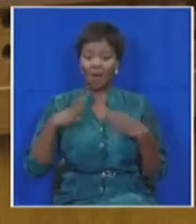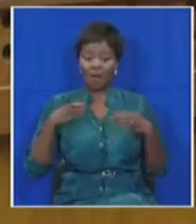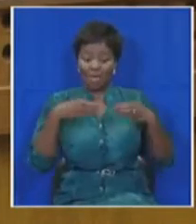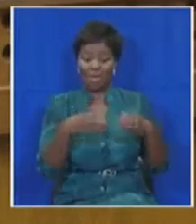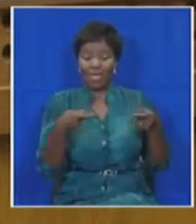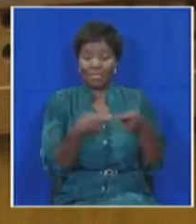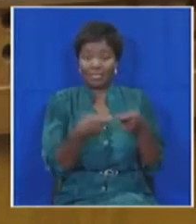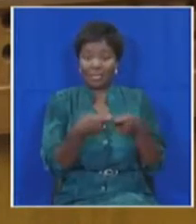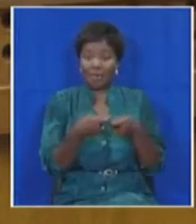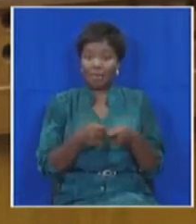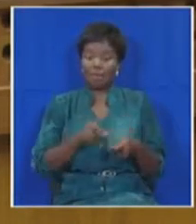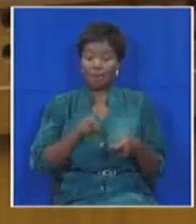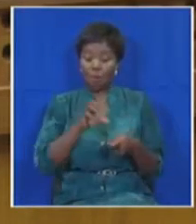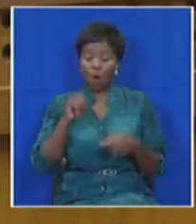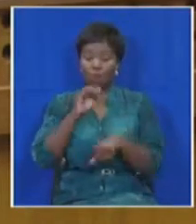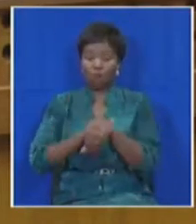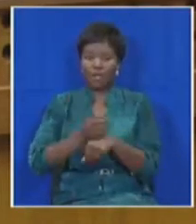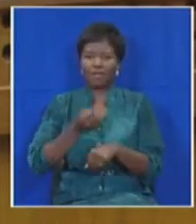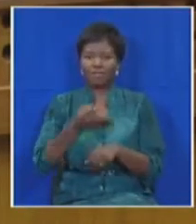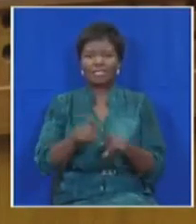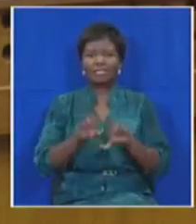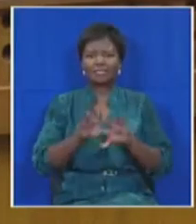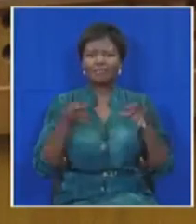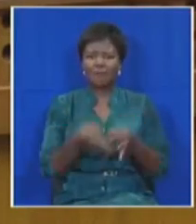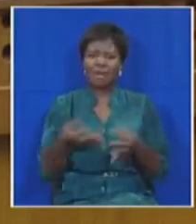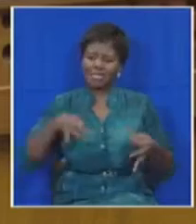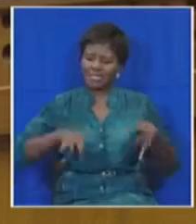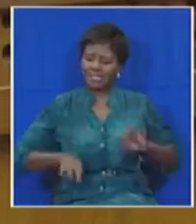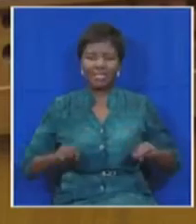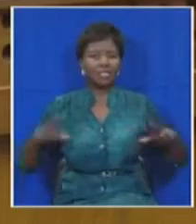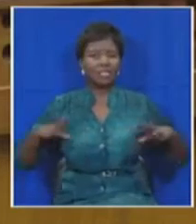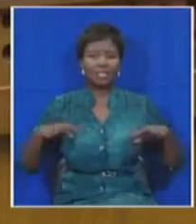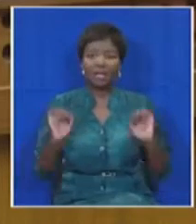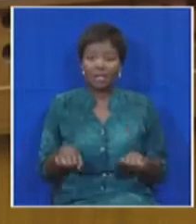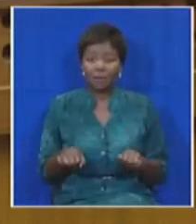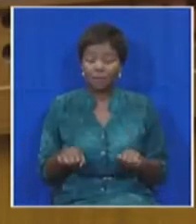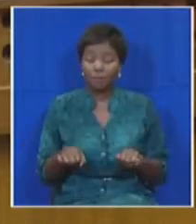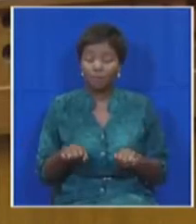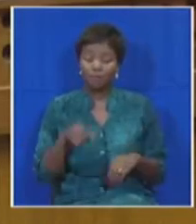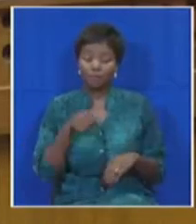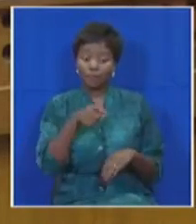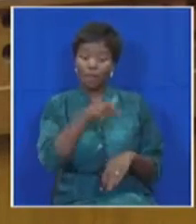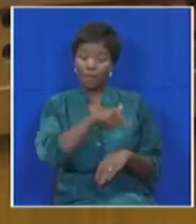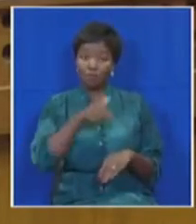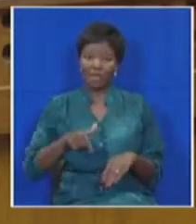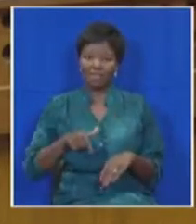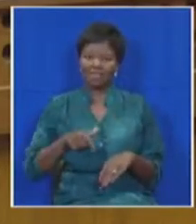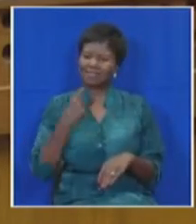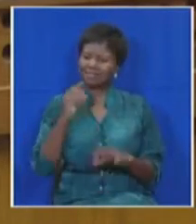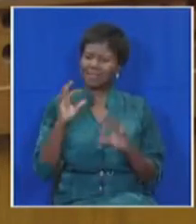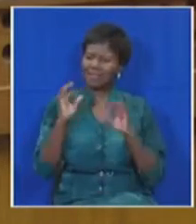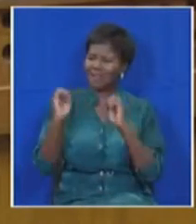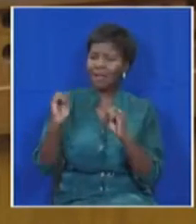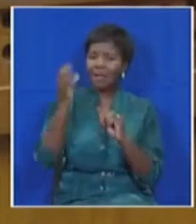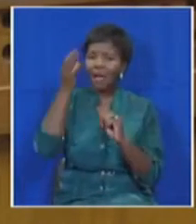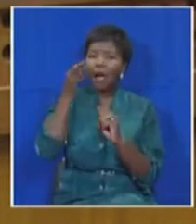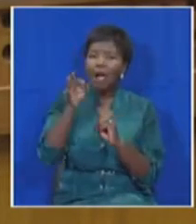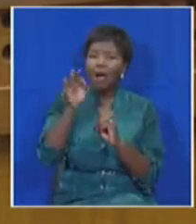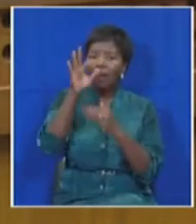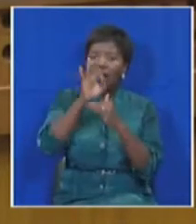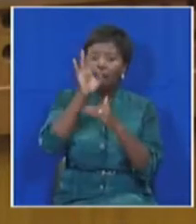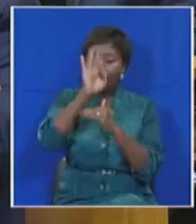his closest friends and family very rich. The president said nothing about the government's plan for